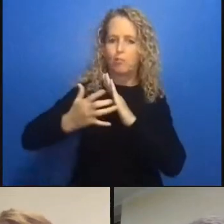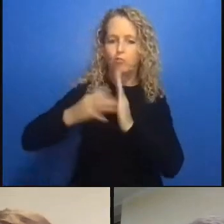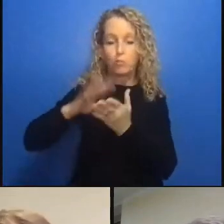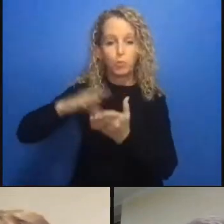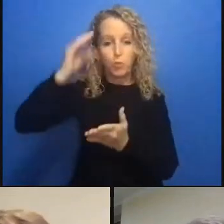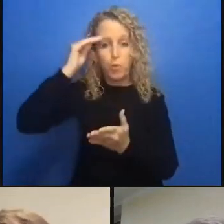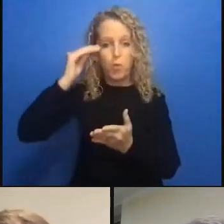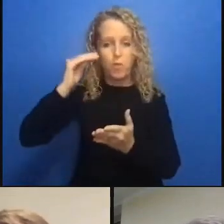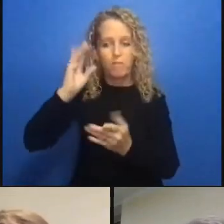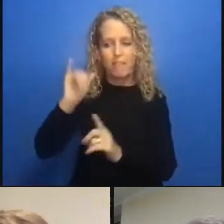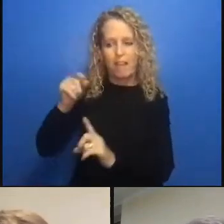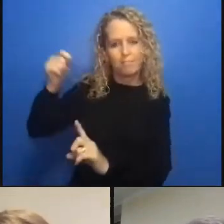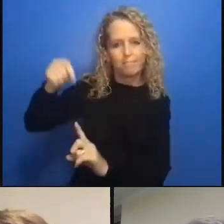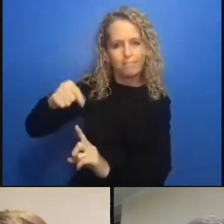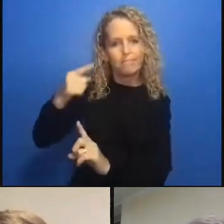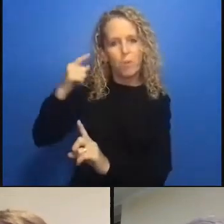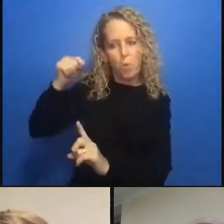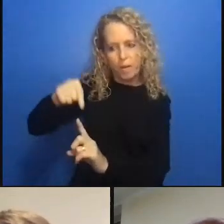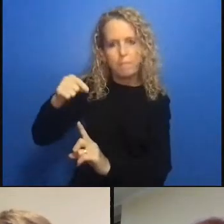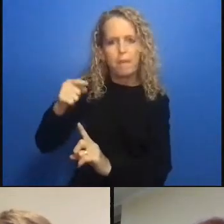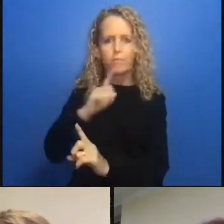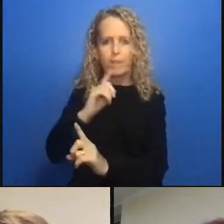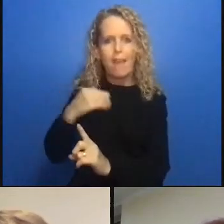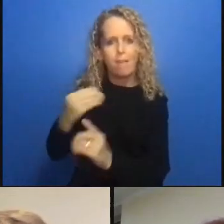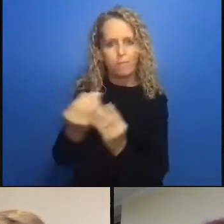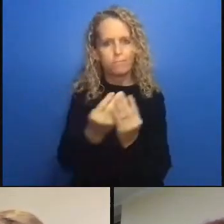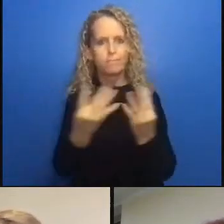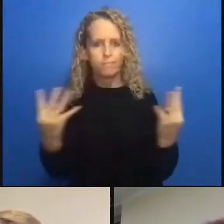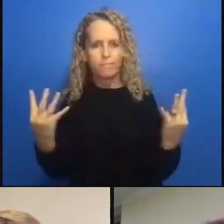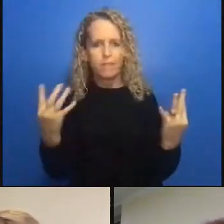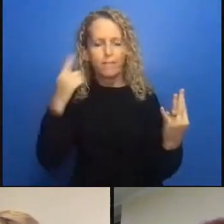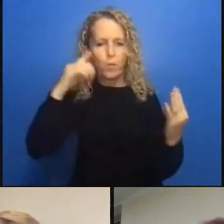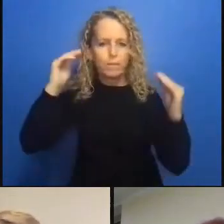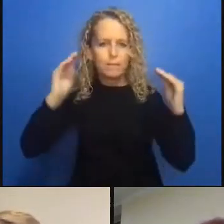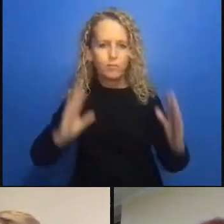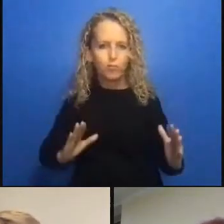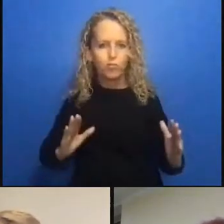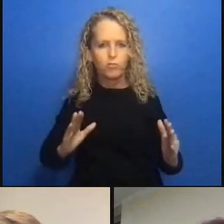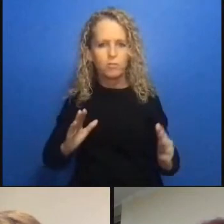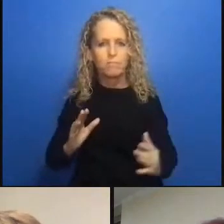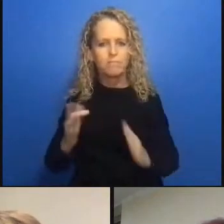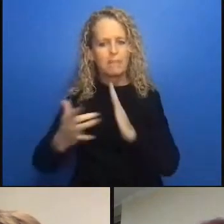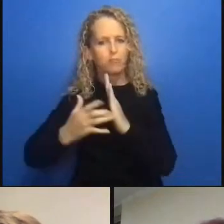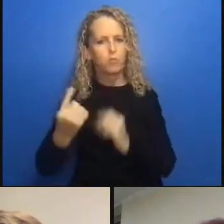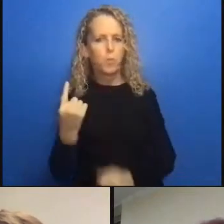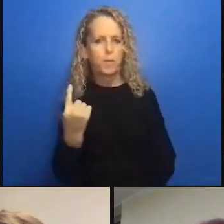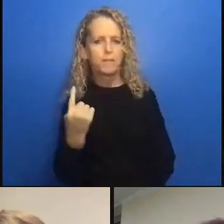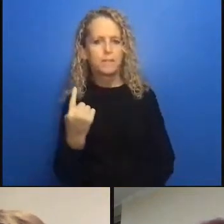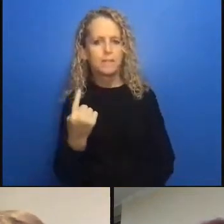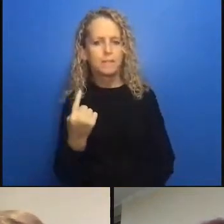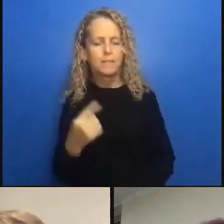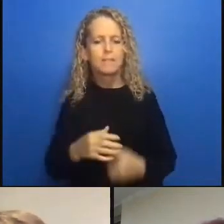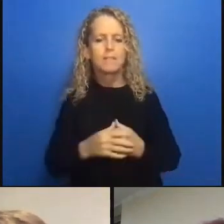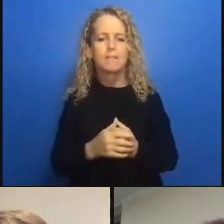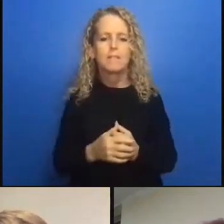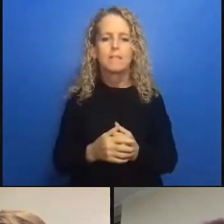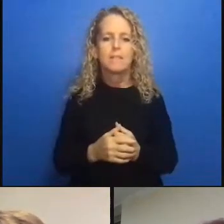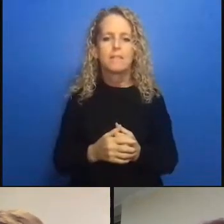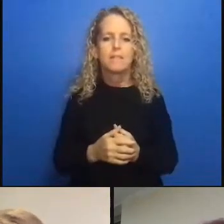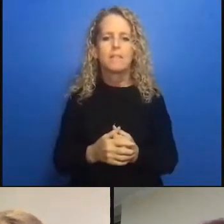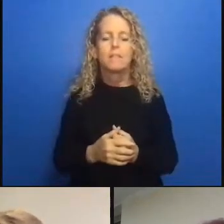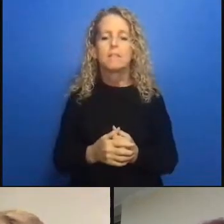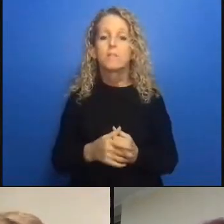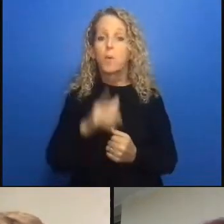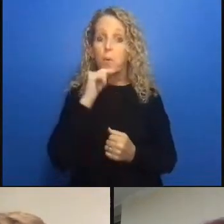And there's so many technical tools and technology tools available to us. And the really powerful and impactful teachers and